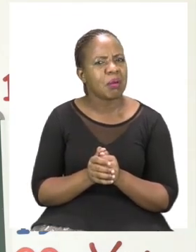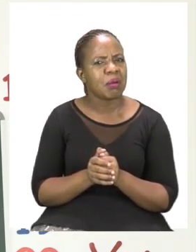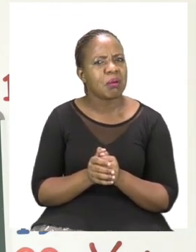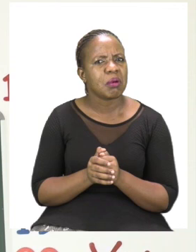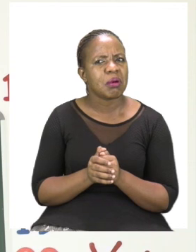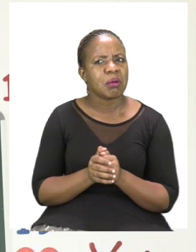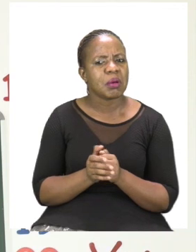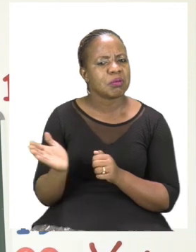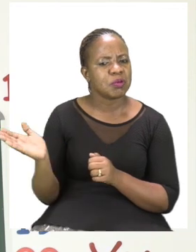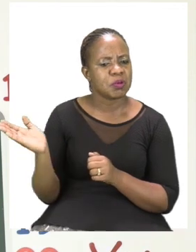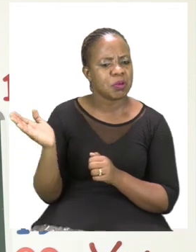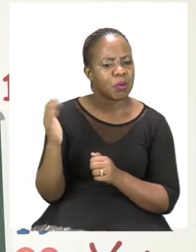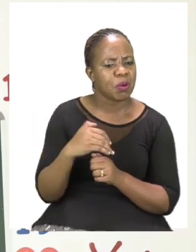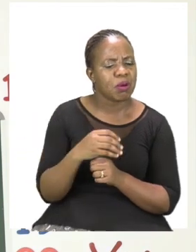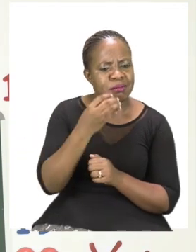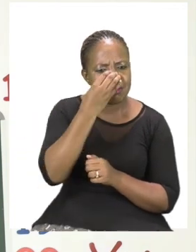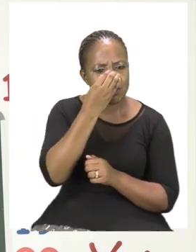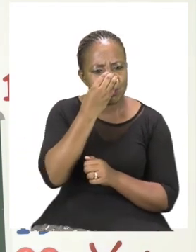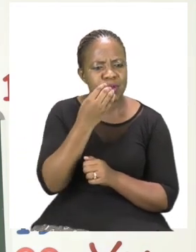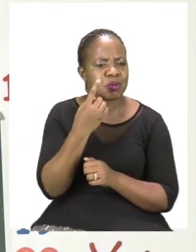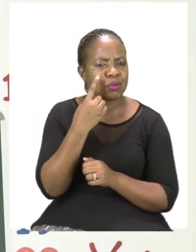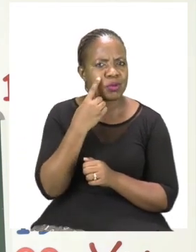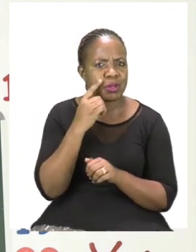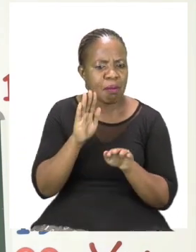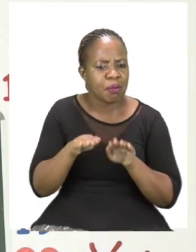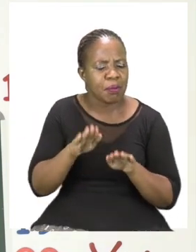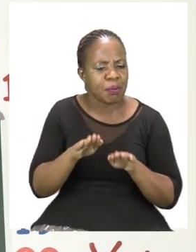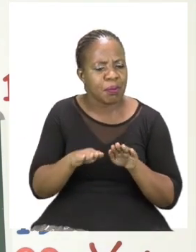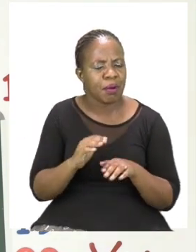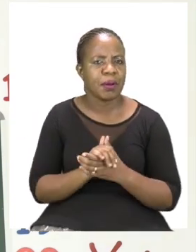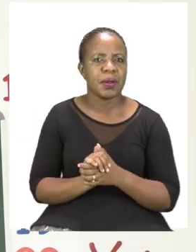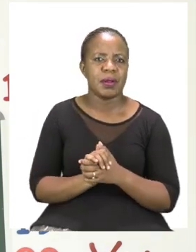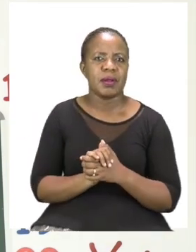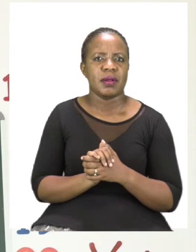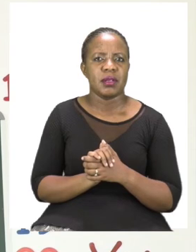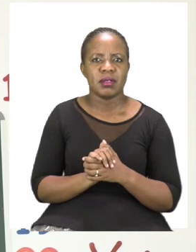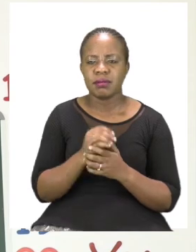drum. I want to see if he's going to come and join us.